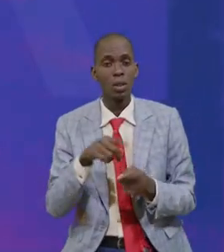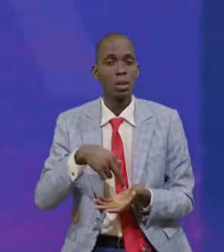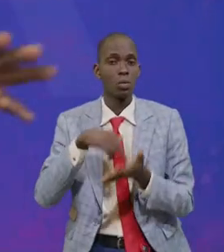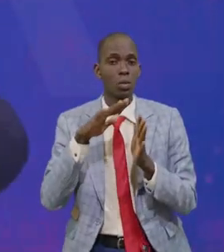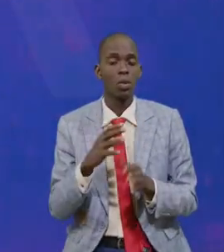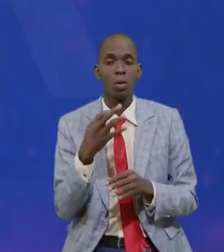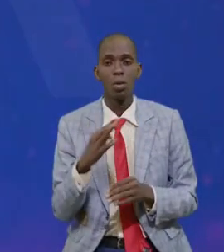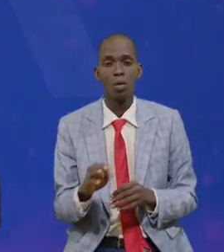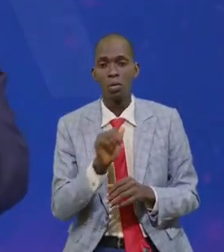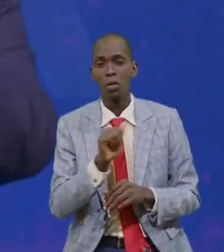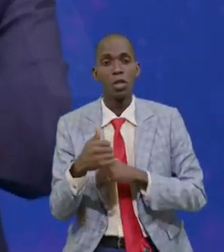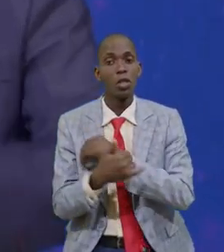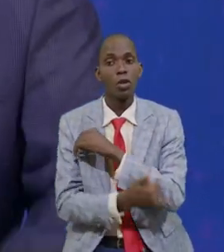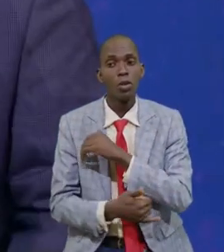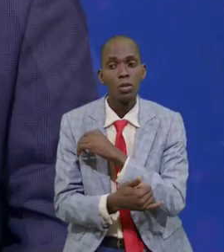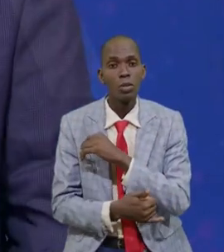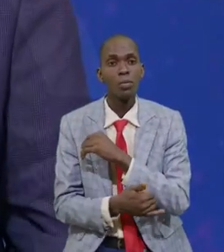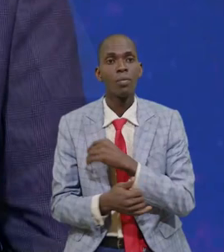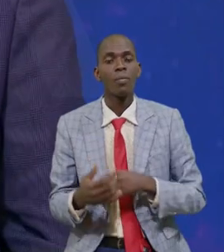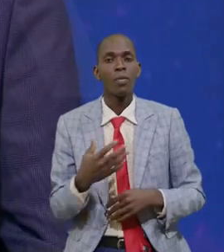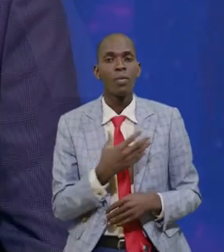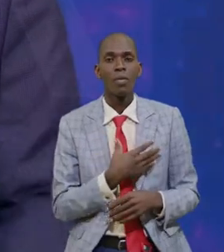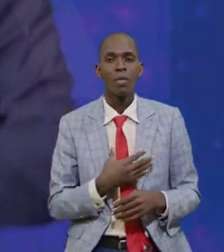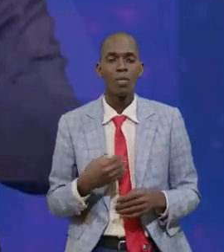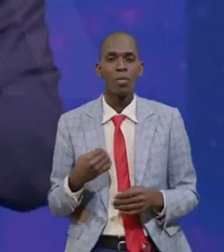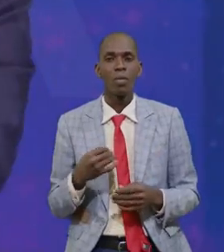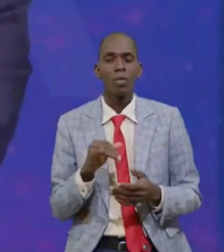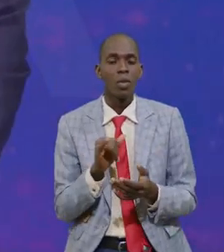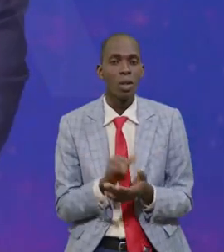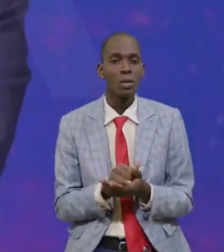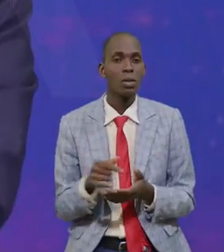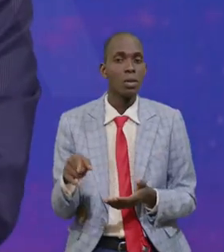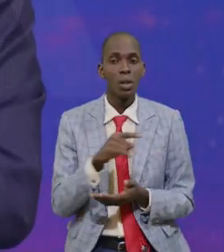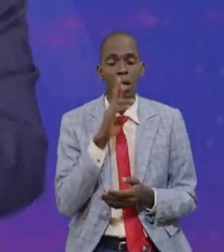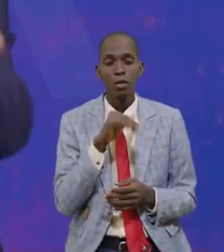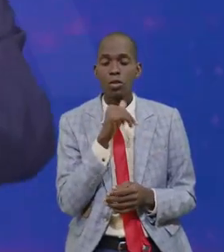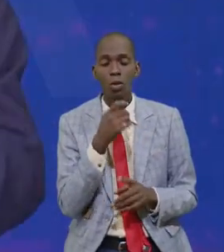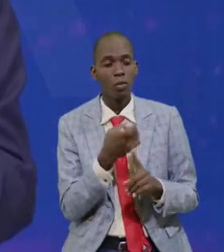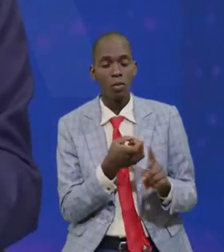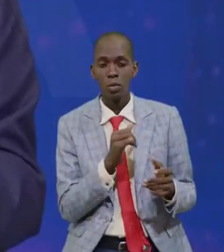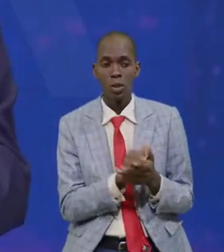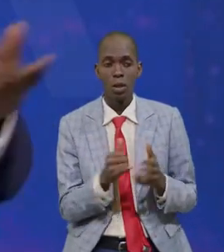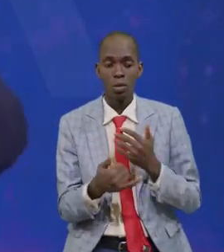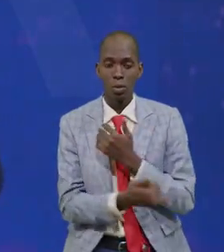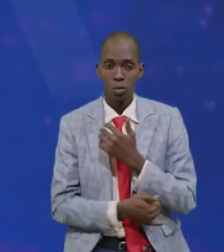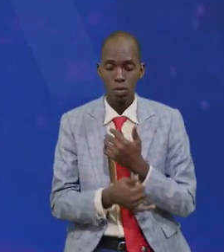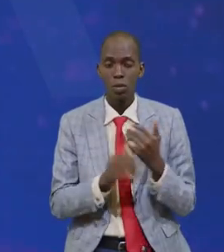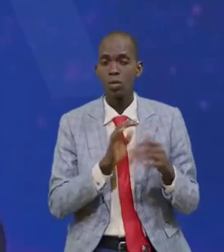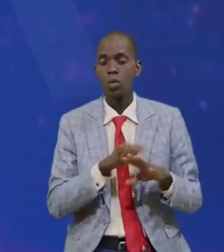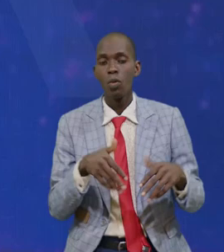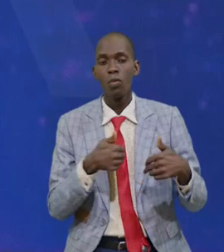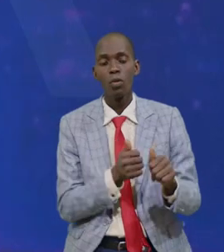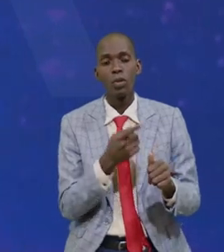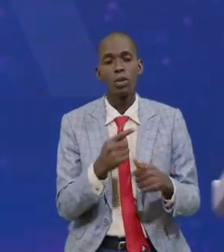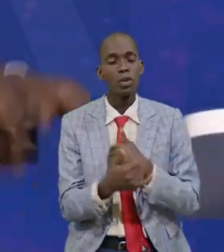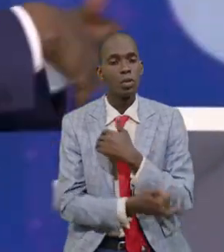they're representing their country. Whatever the culture of that country, they don't follow that culture. And whatever, when those countries,